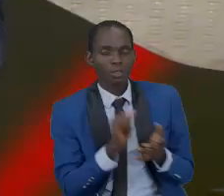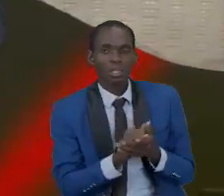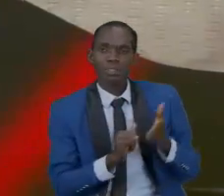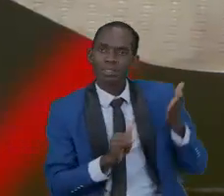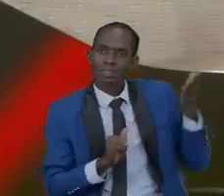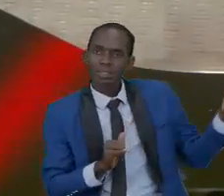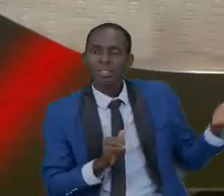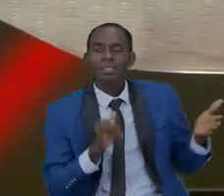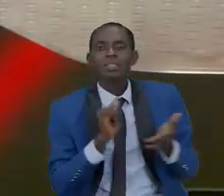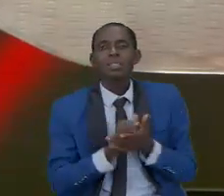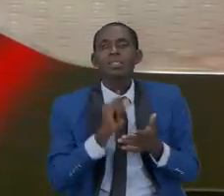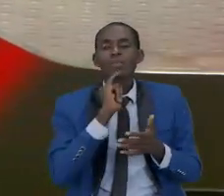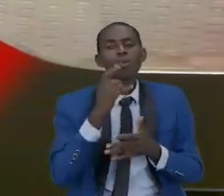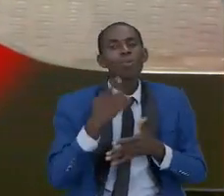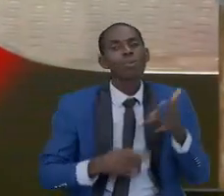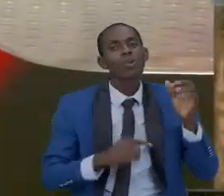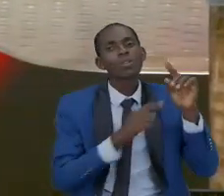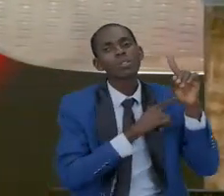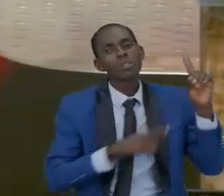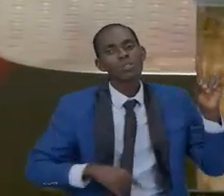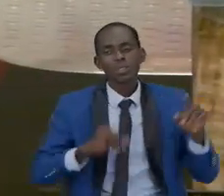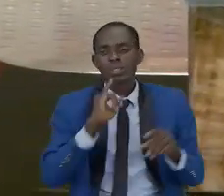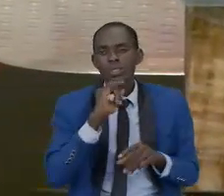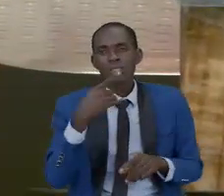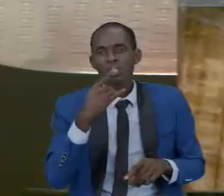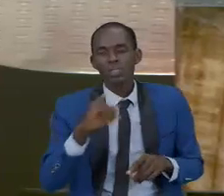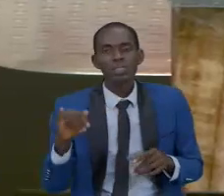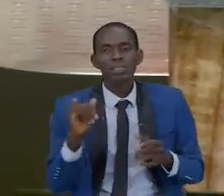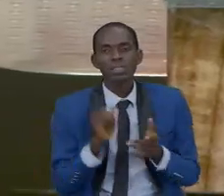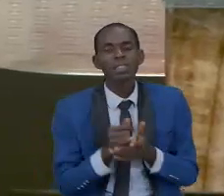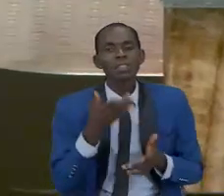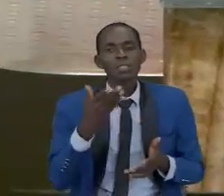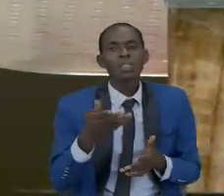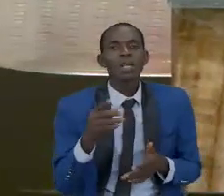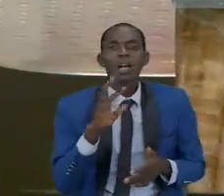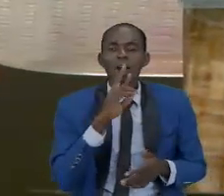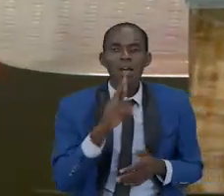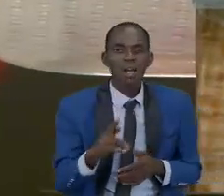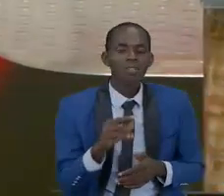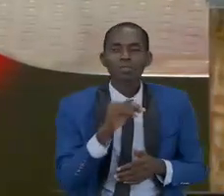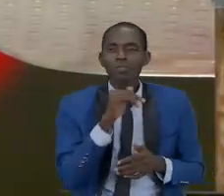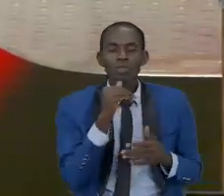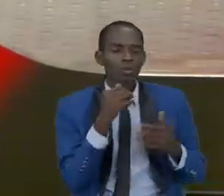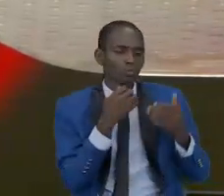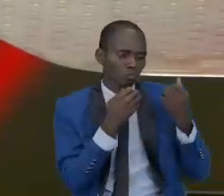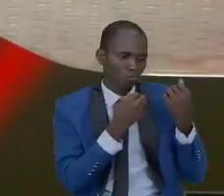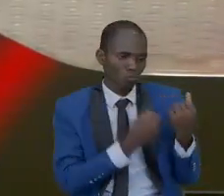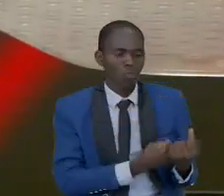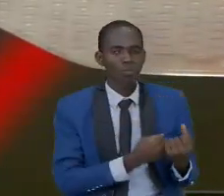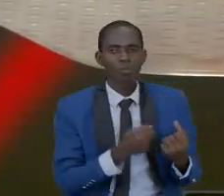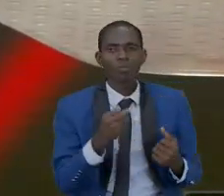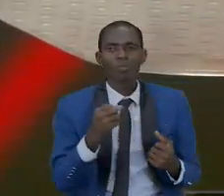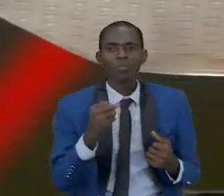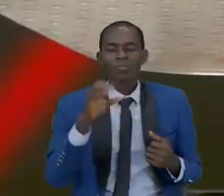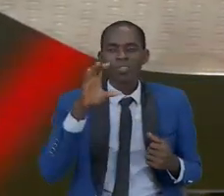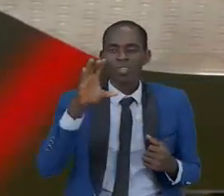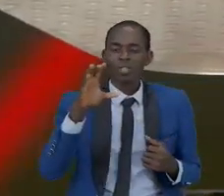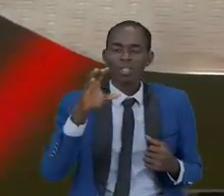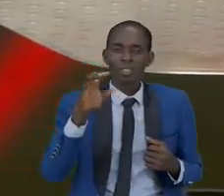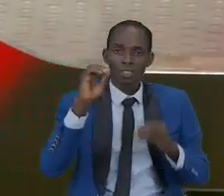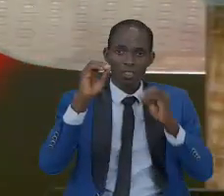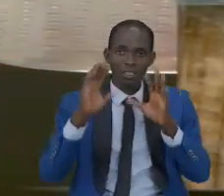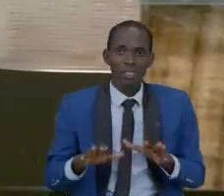that's what the Lord is saying that they are incorrigible teachers who preach lawlessness and